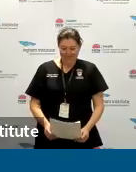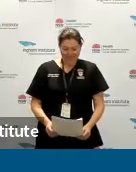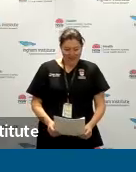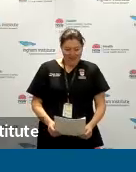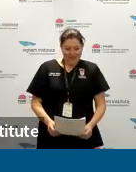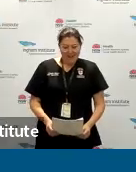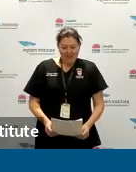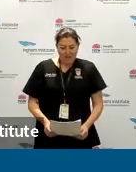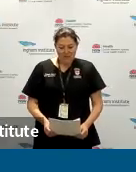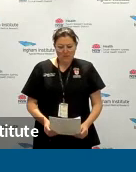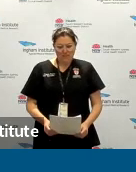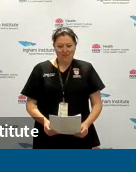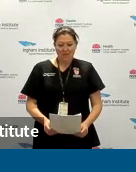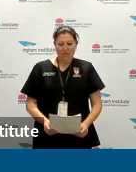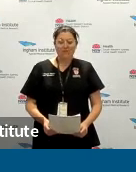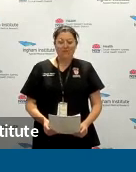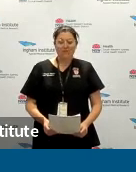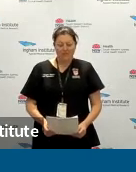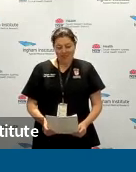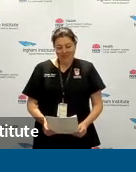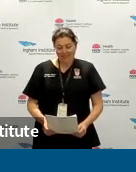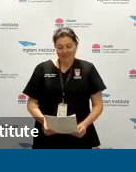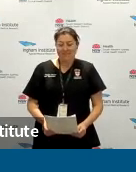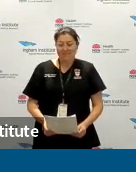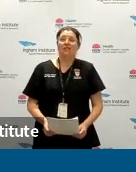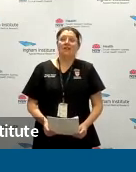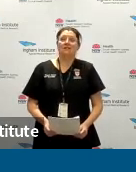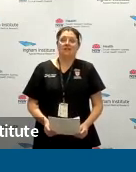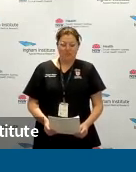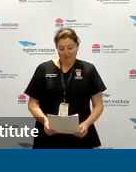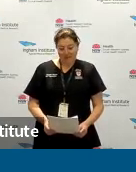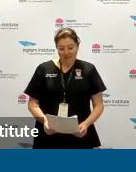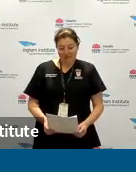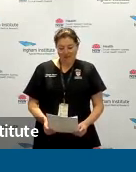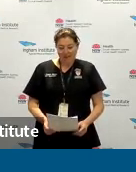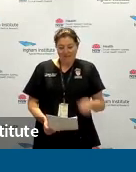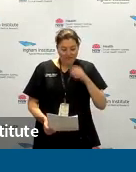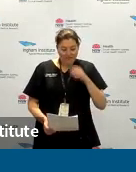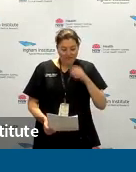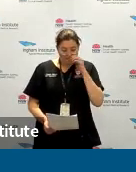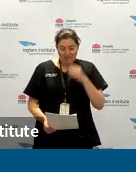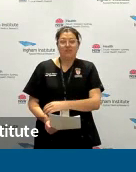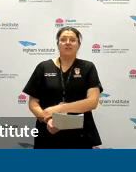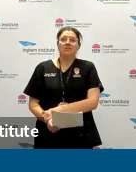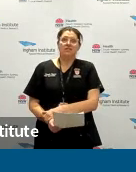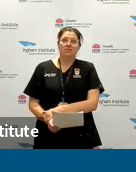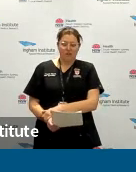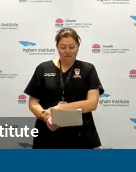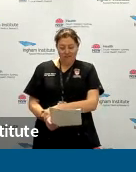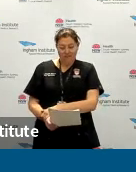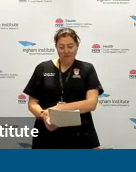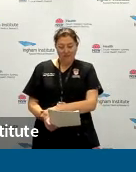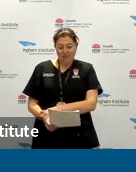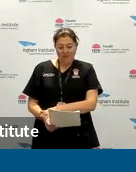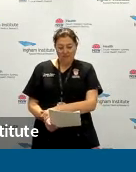Great, thank you. Welcome all to the Health Beyond Research and Innovation Showcase in Women's Health. Firstly, I'd like to acknowledge the